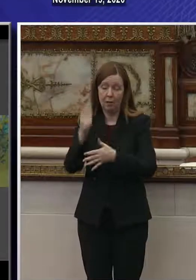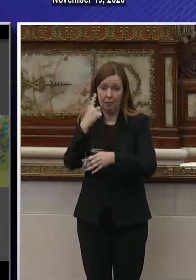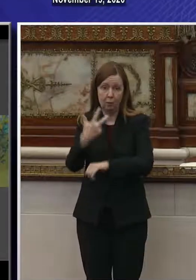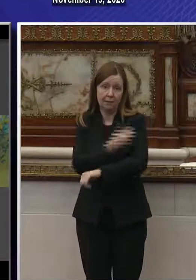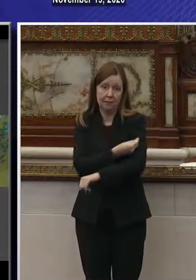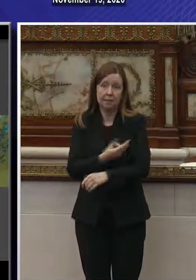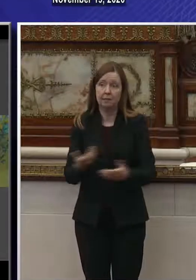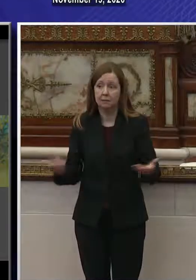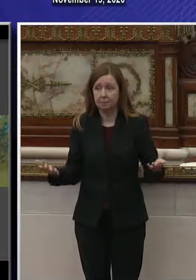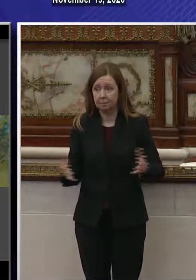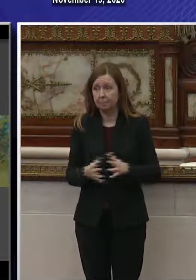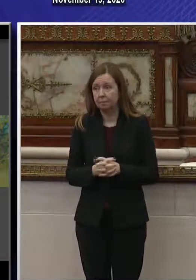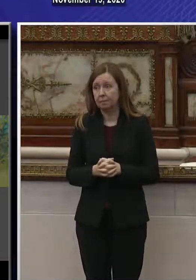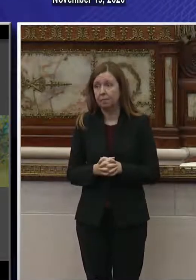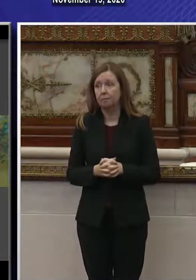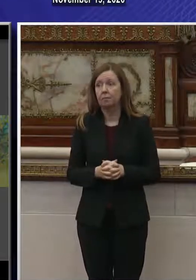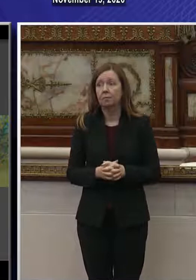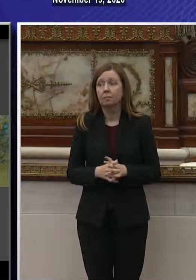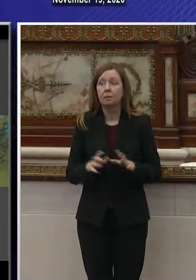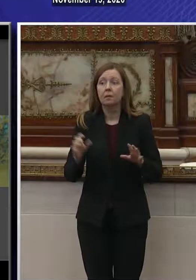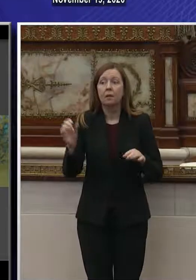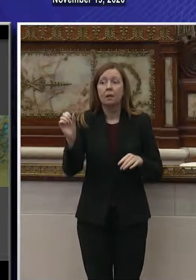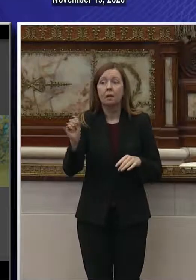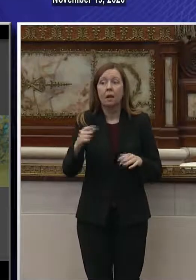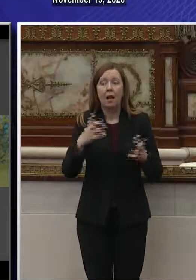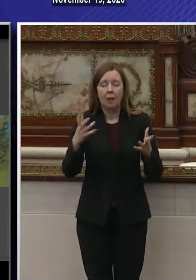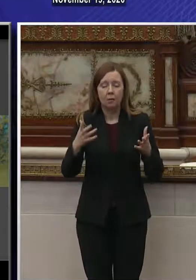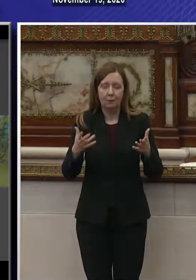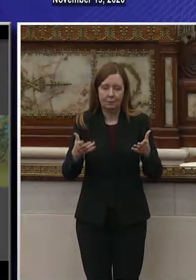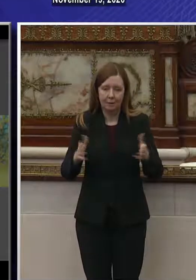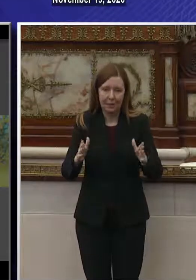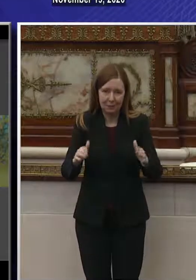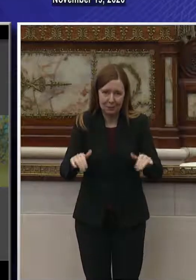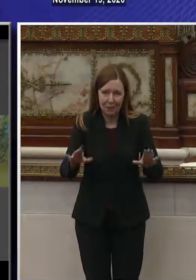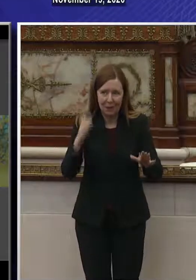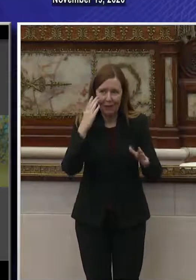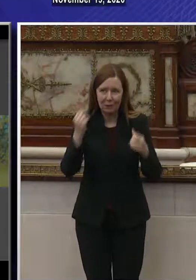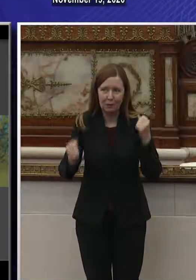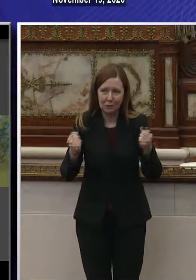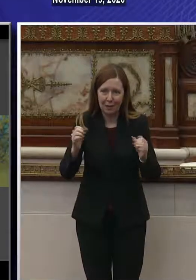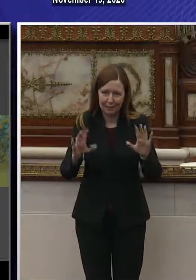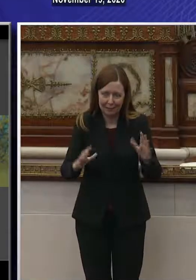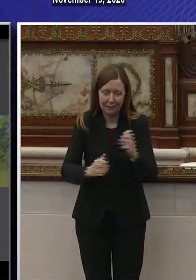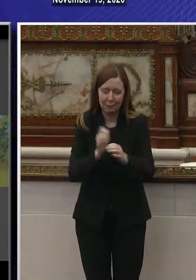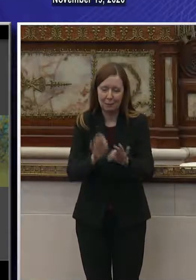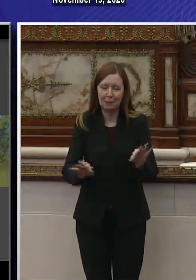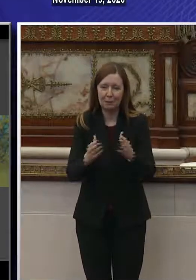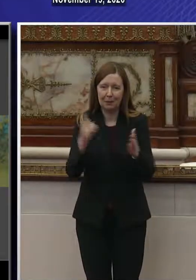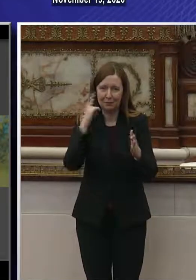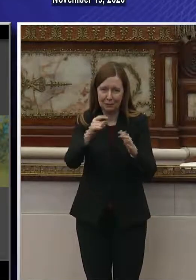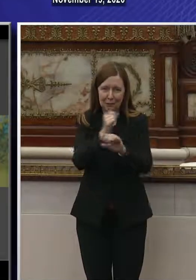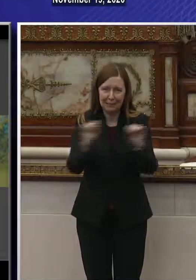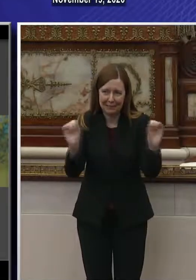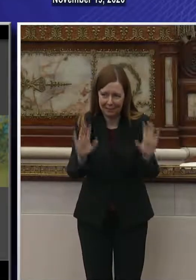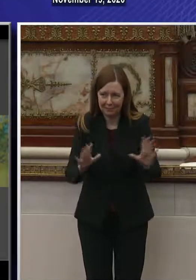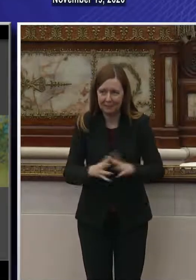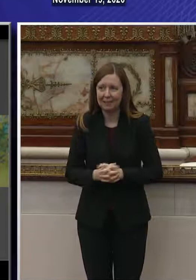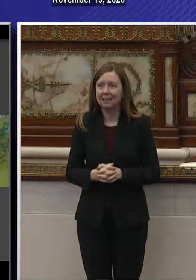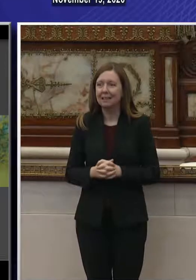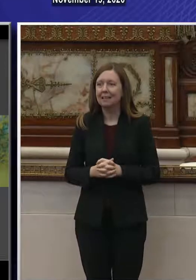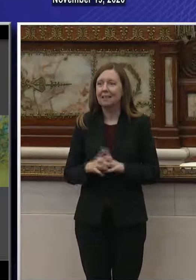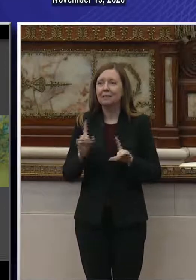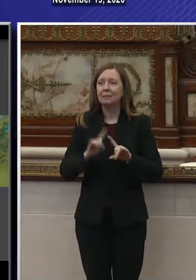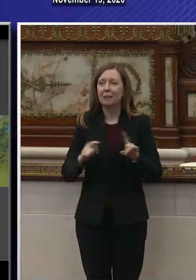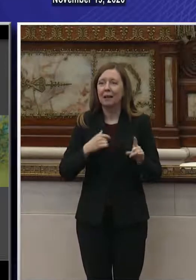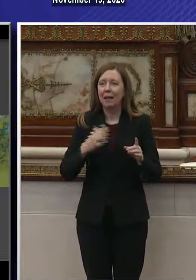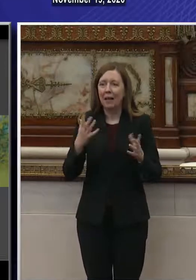with the vaccine. Yeah. I want to let you go because I know you're driving, and the most important thing is for you to be safe here. But